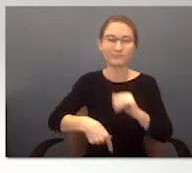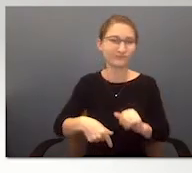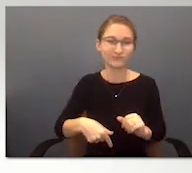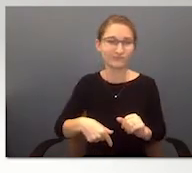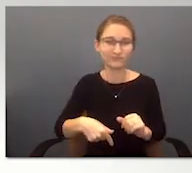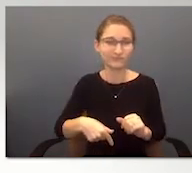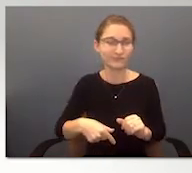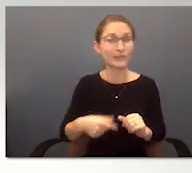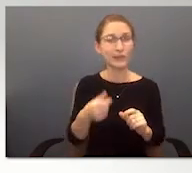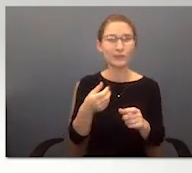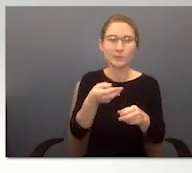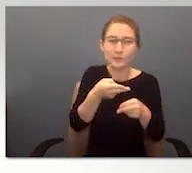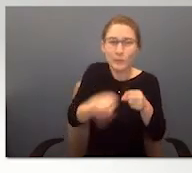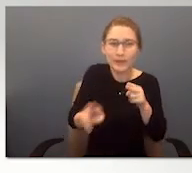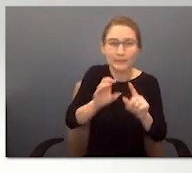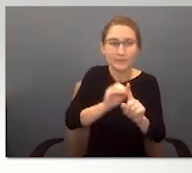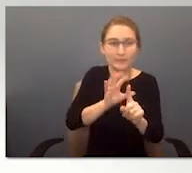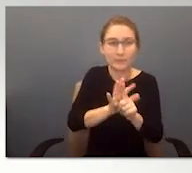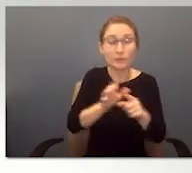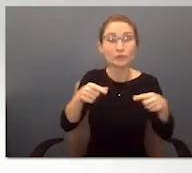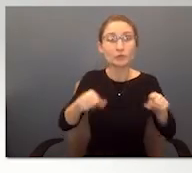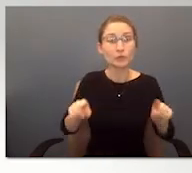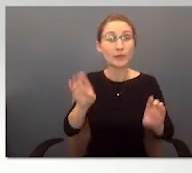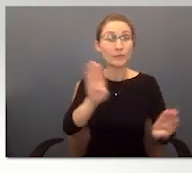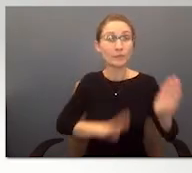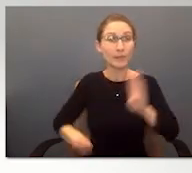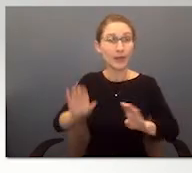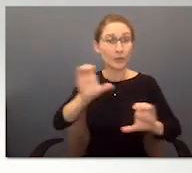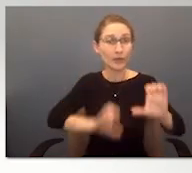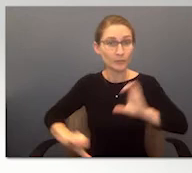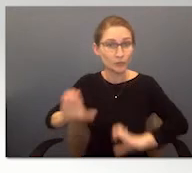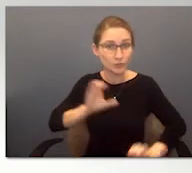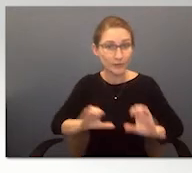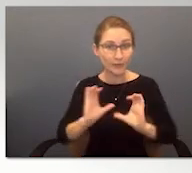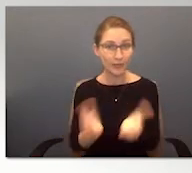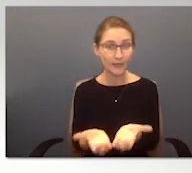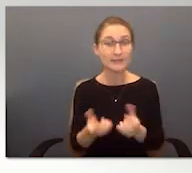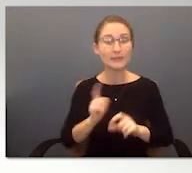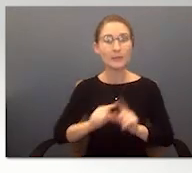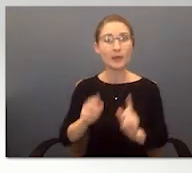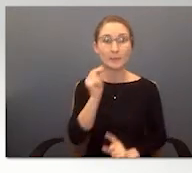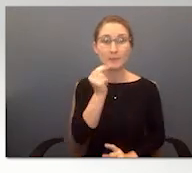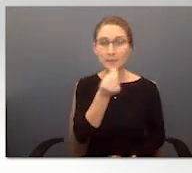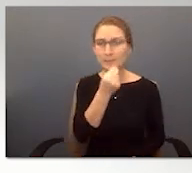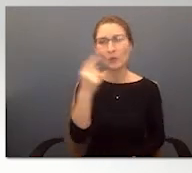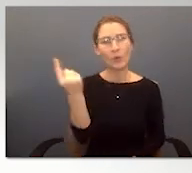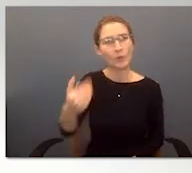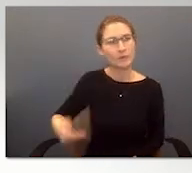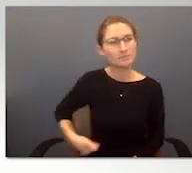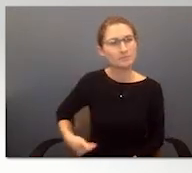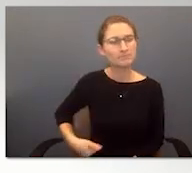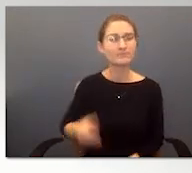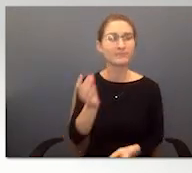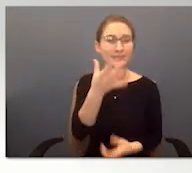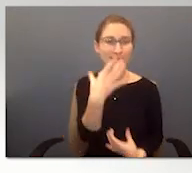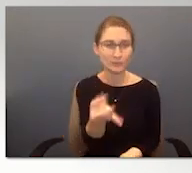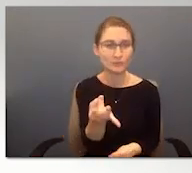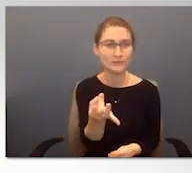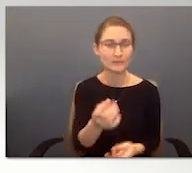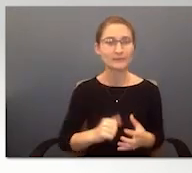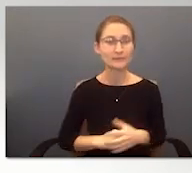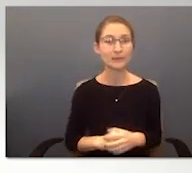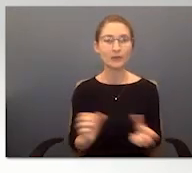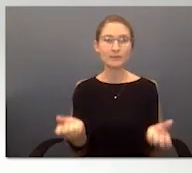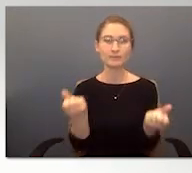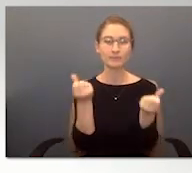brief exposure during biochemistry, but nutrition was always my interest. And so because most of my patients had some